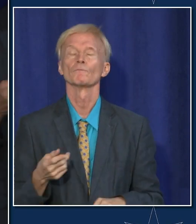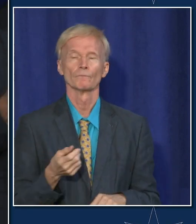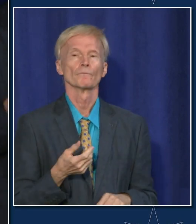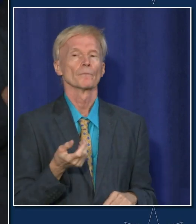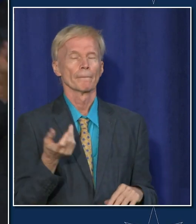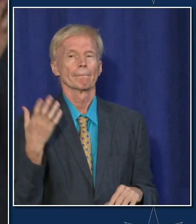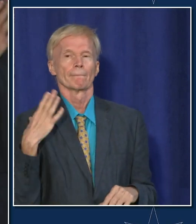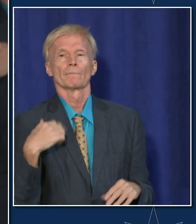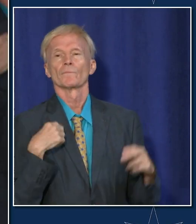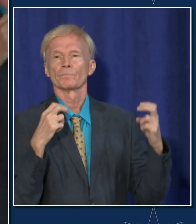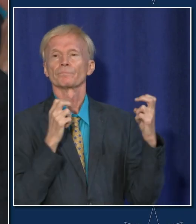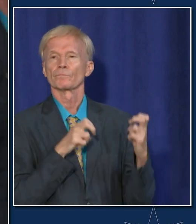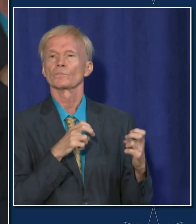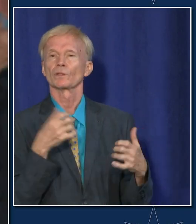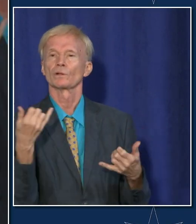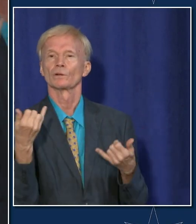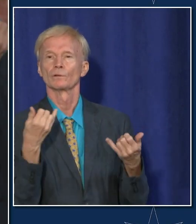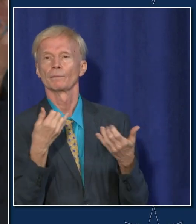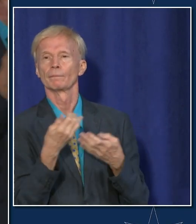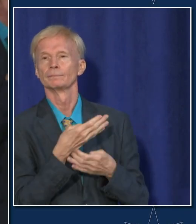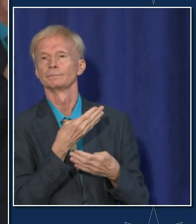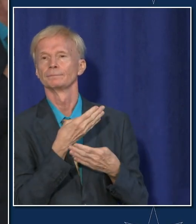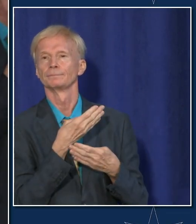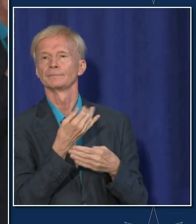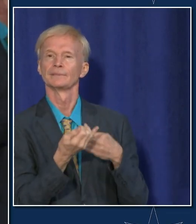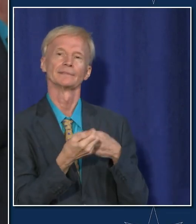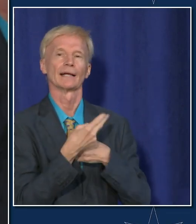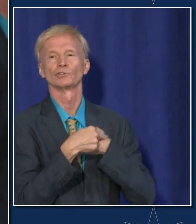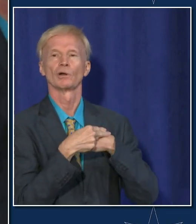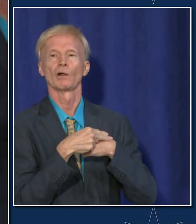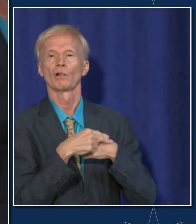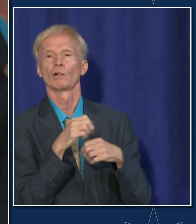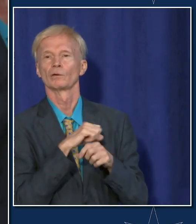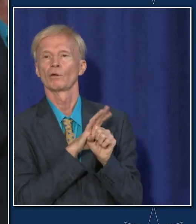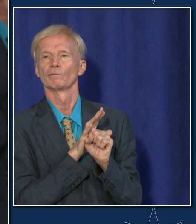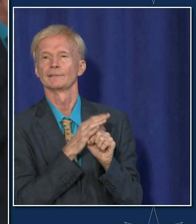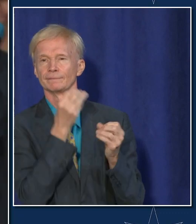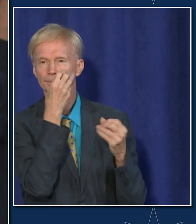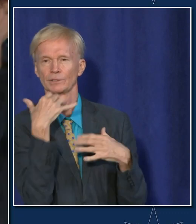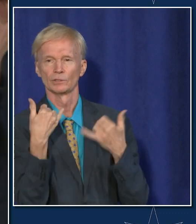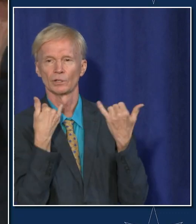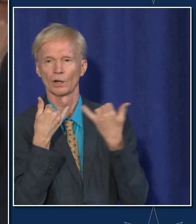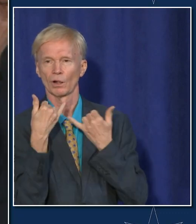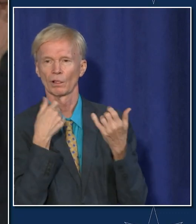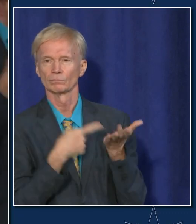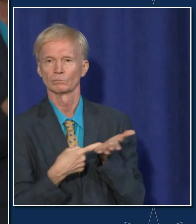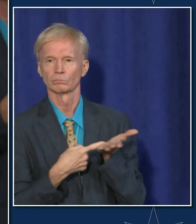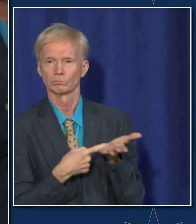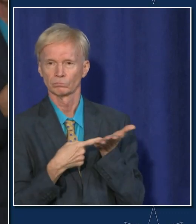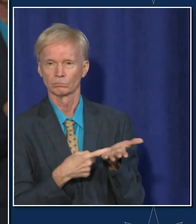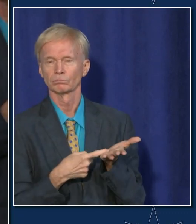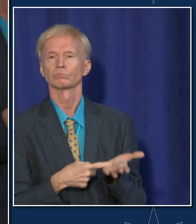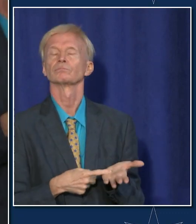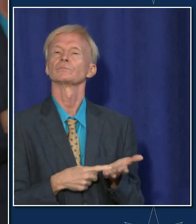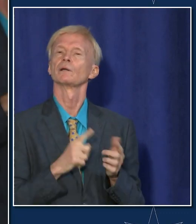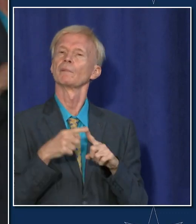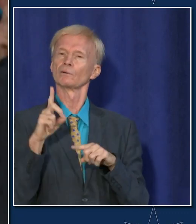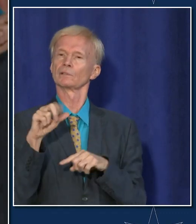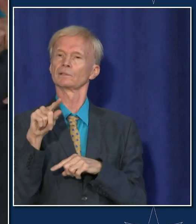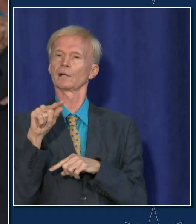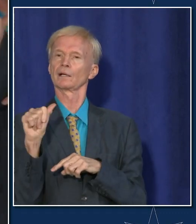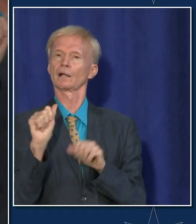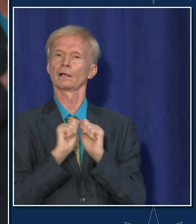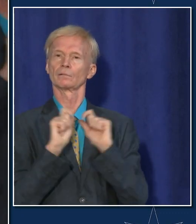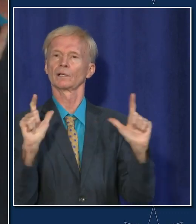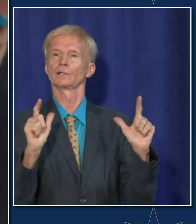other day, and we were all looking at sort of all of this different data that's emerging, and obviously the